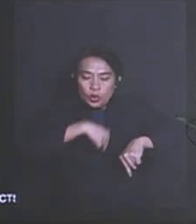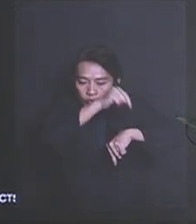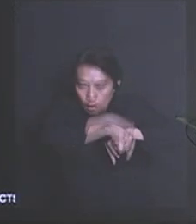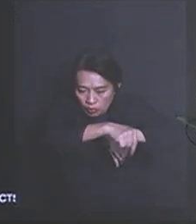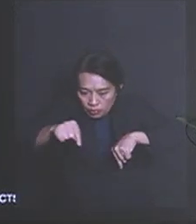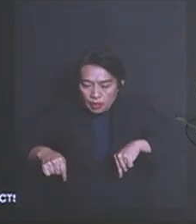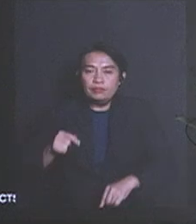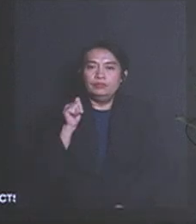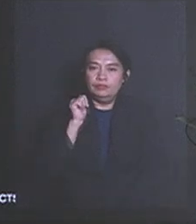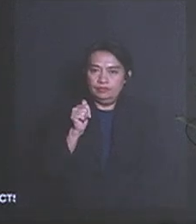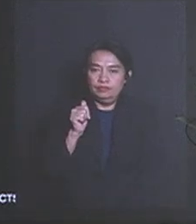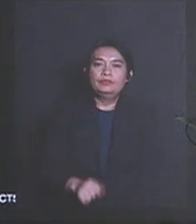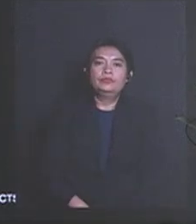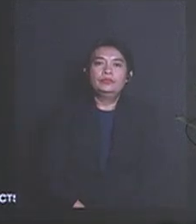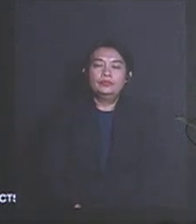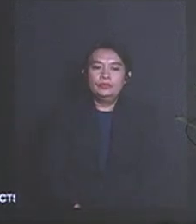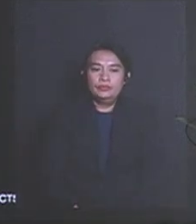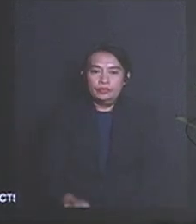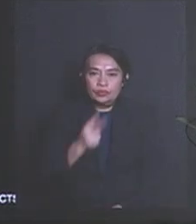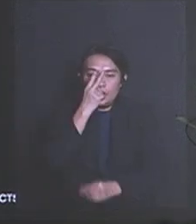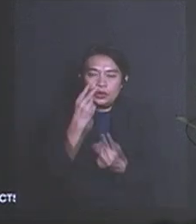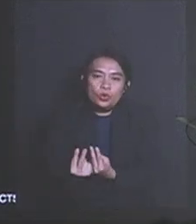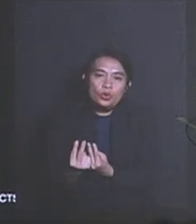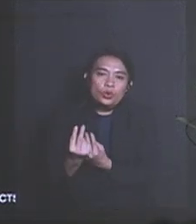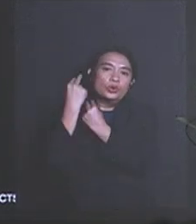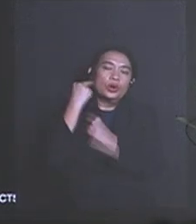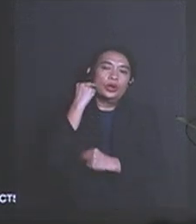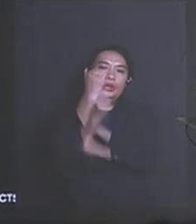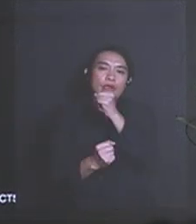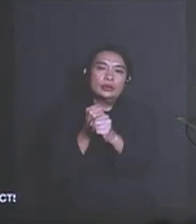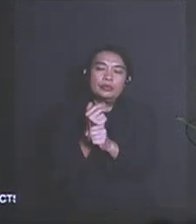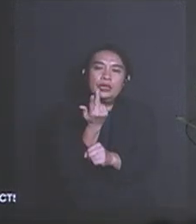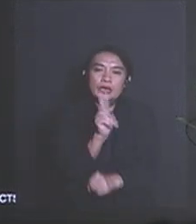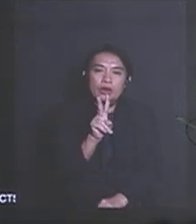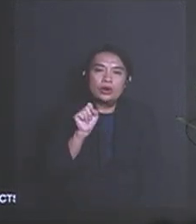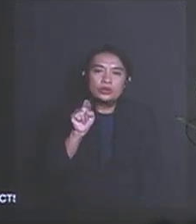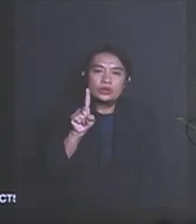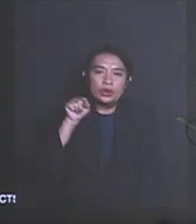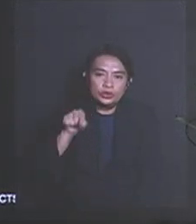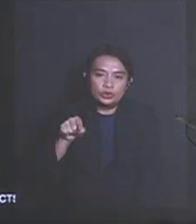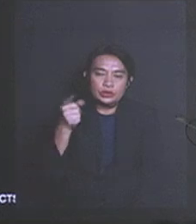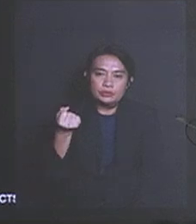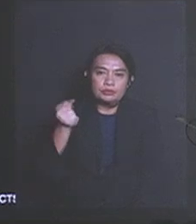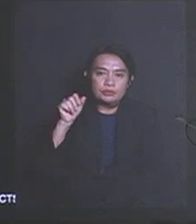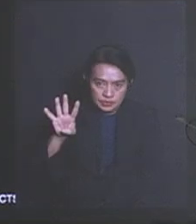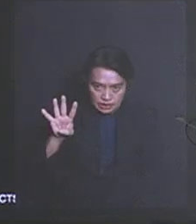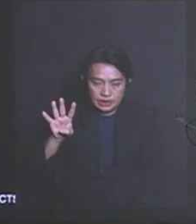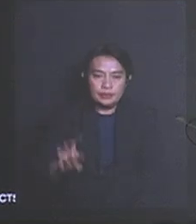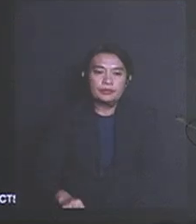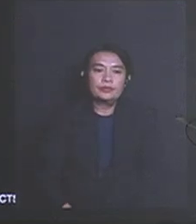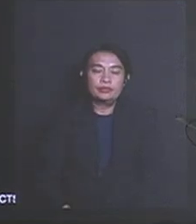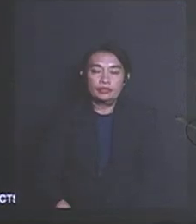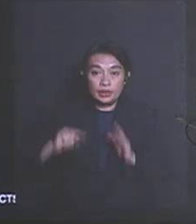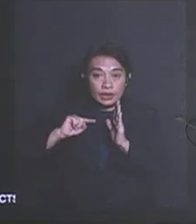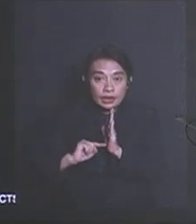Bring you back to the year 2014. It was the first time that our team and I had an opportunity to be